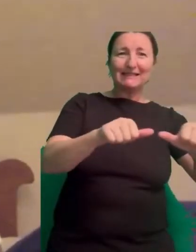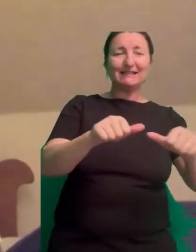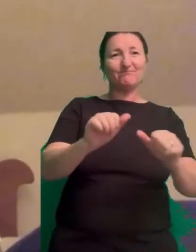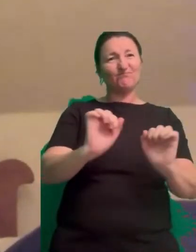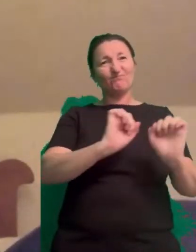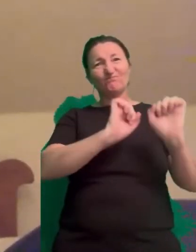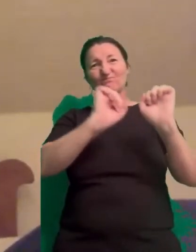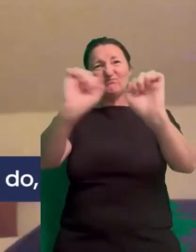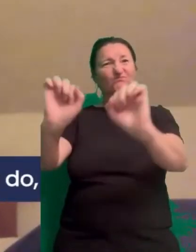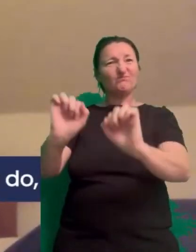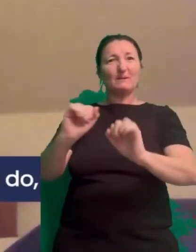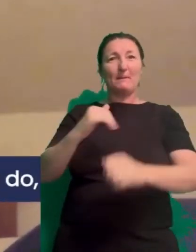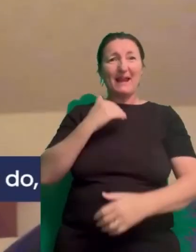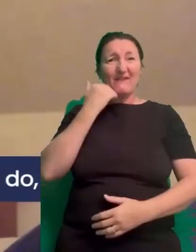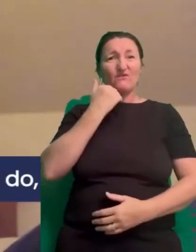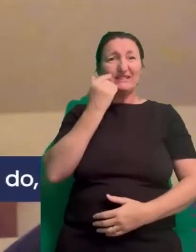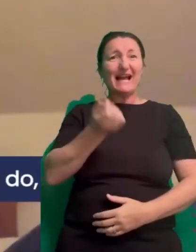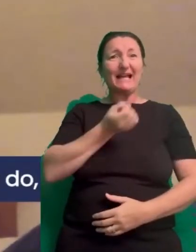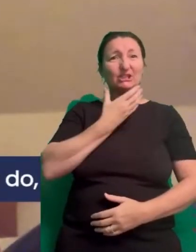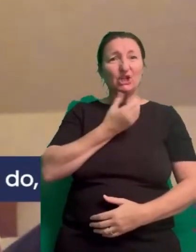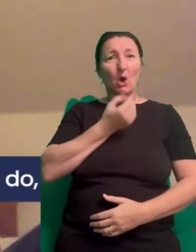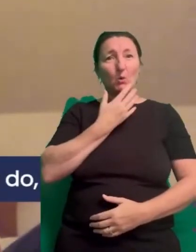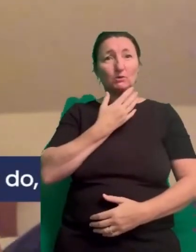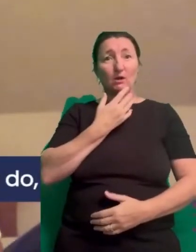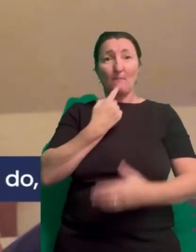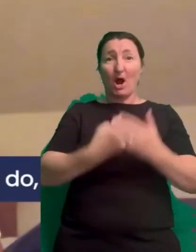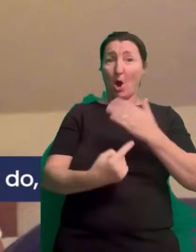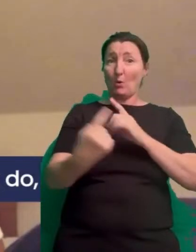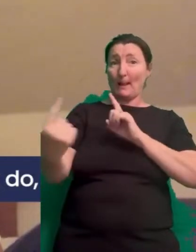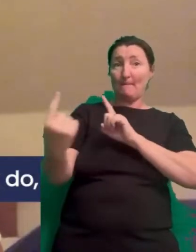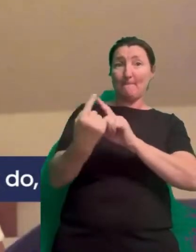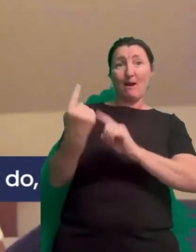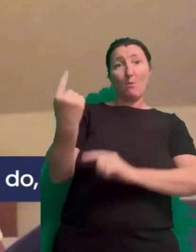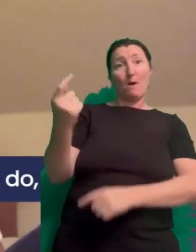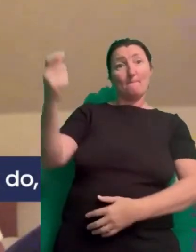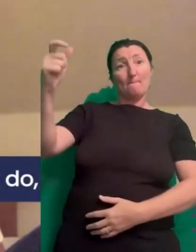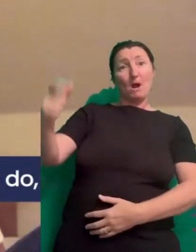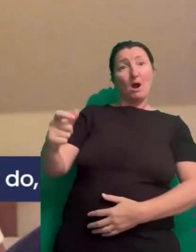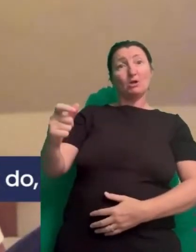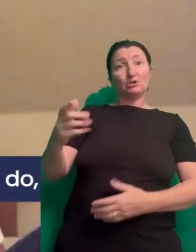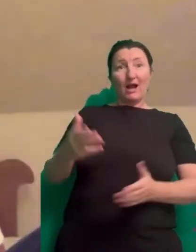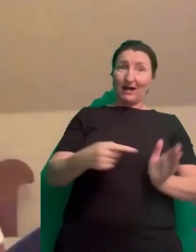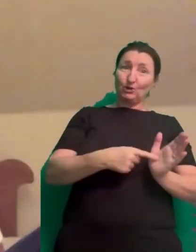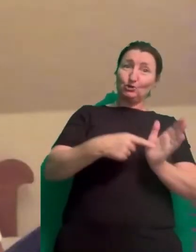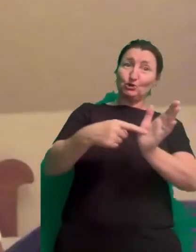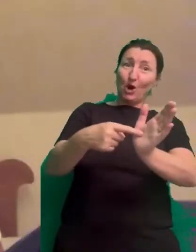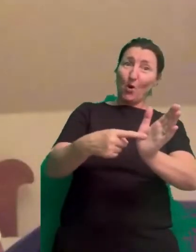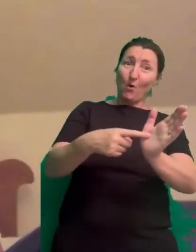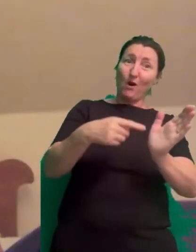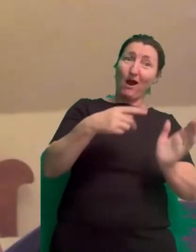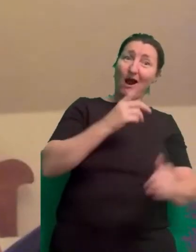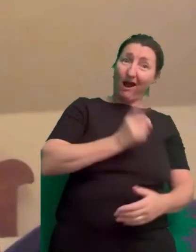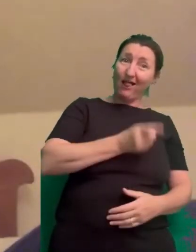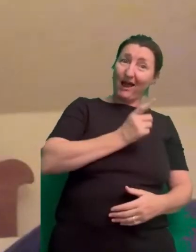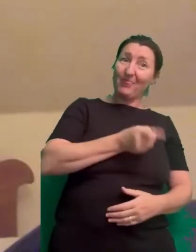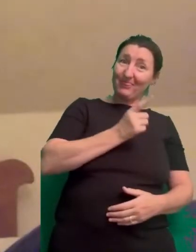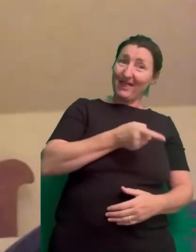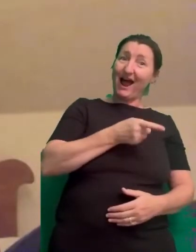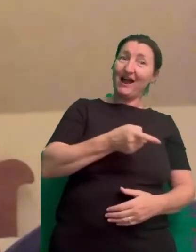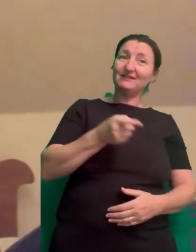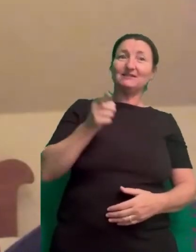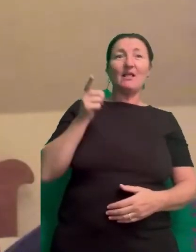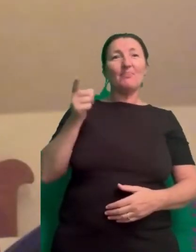able to share this with, because like me, they have immunosuppressant injections that they do, and they also find this really useful.